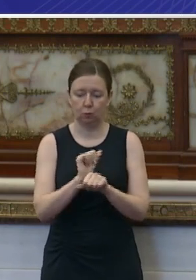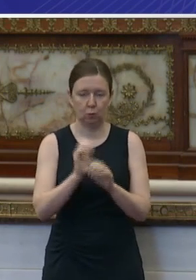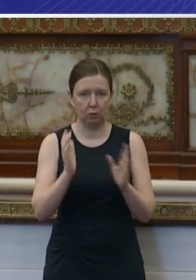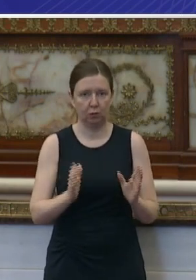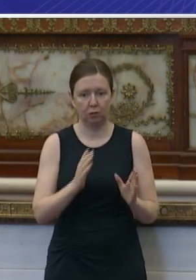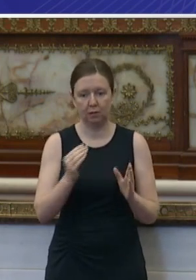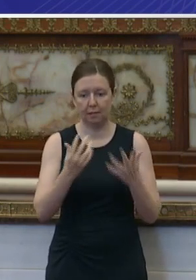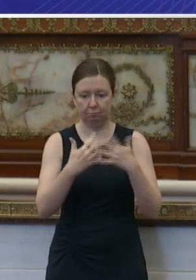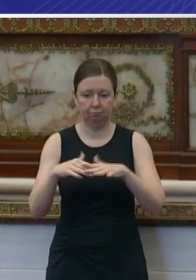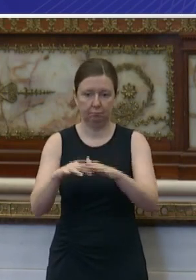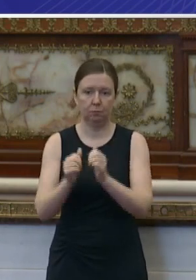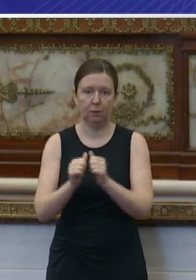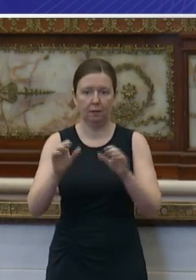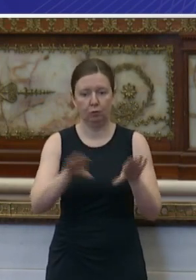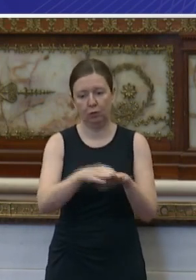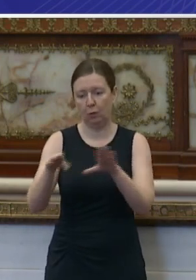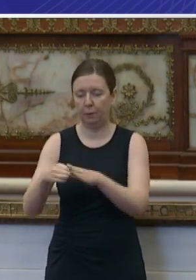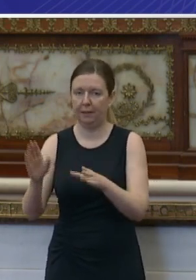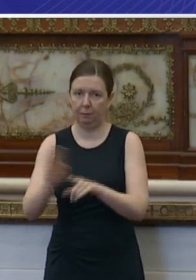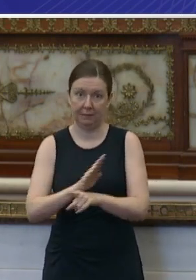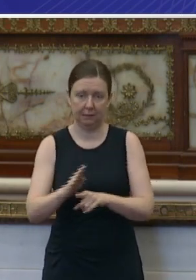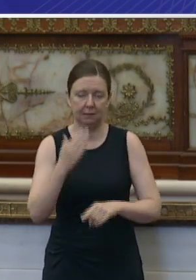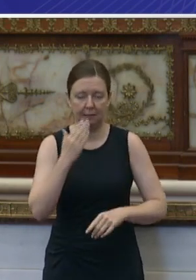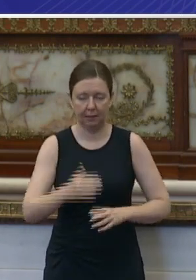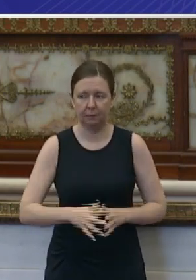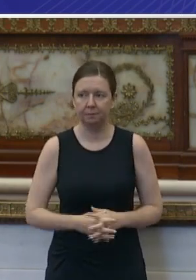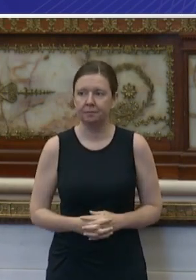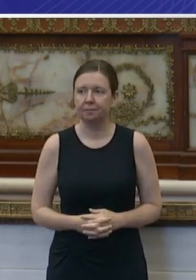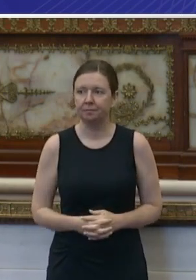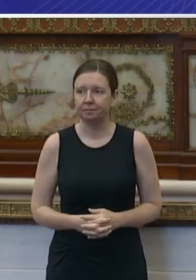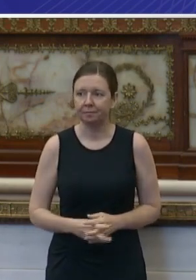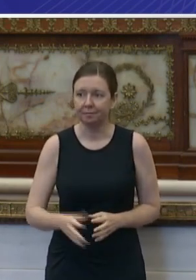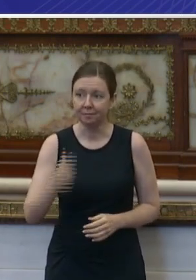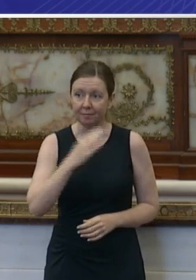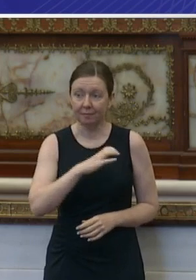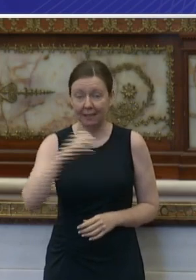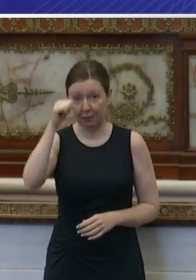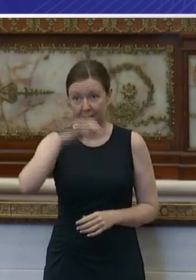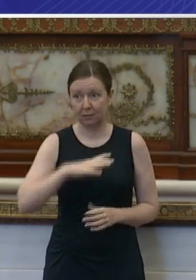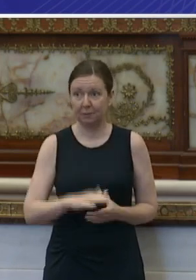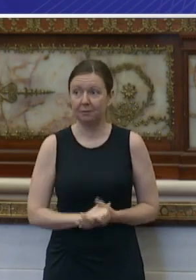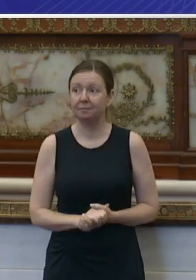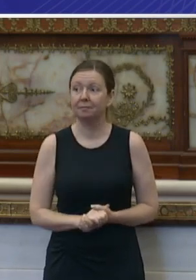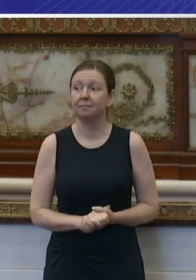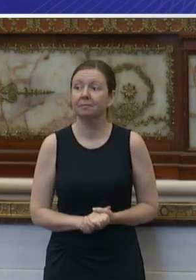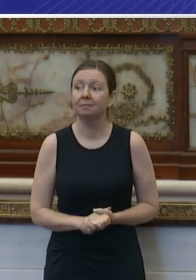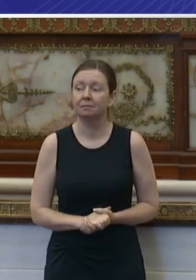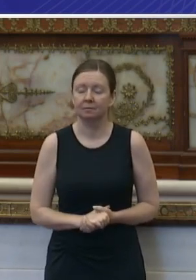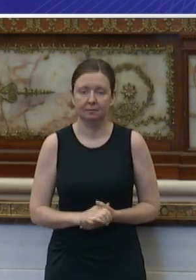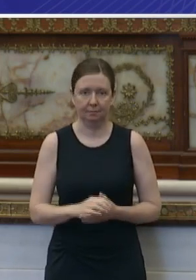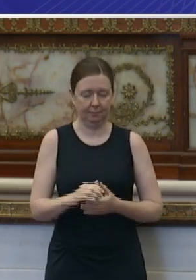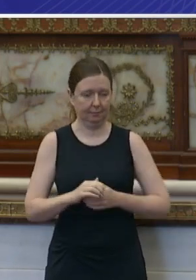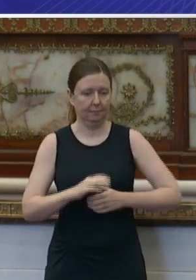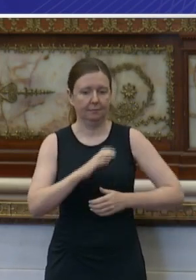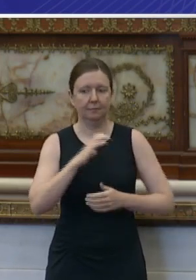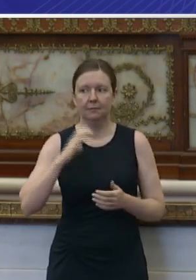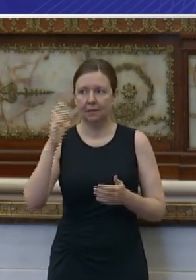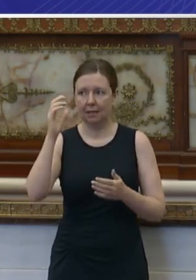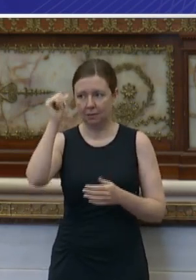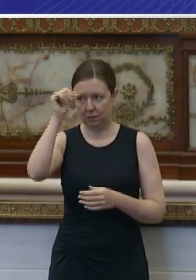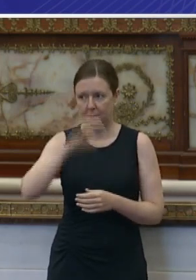and the blend with reopening up our business. Thank you. Thank you, Councilman. Councilmember